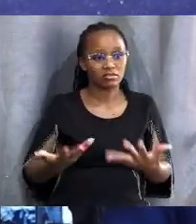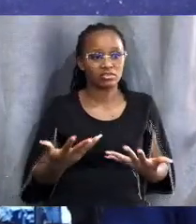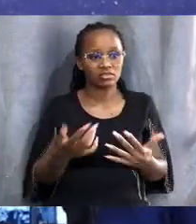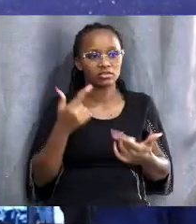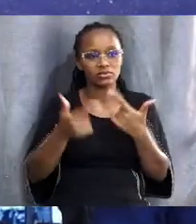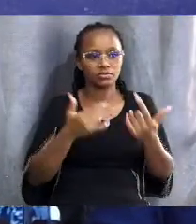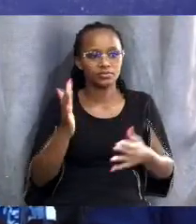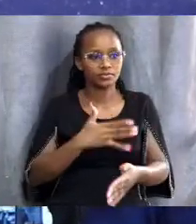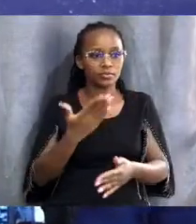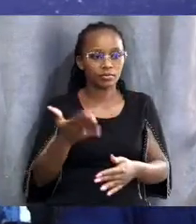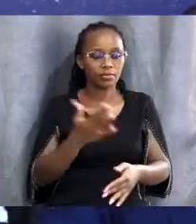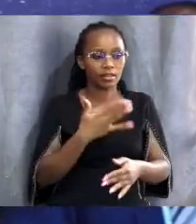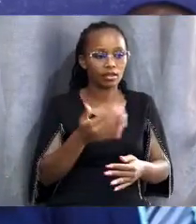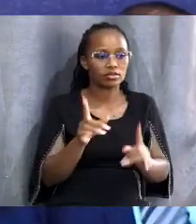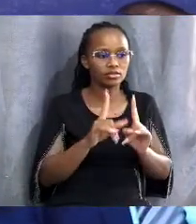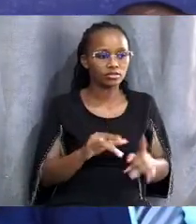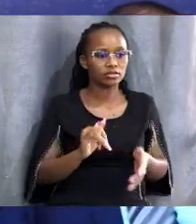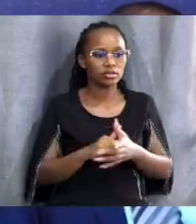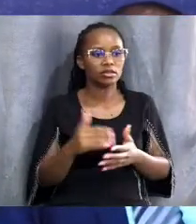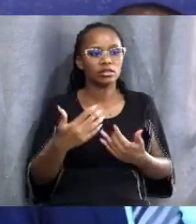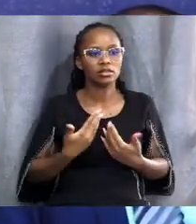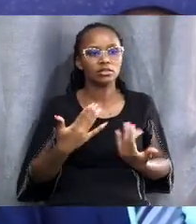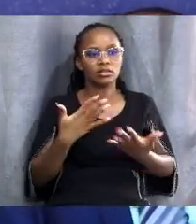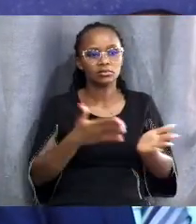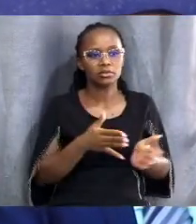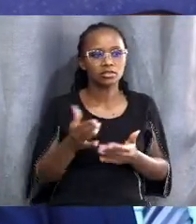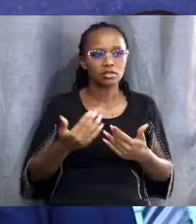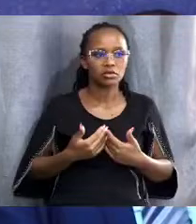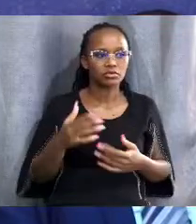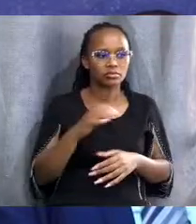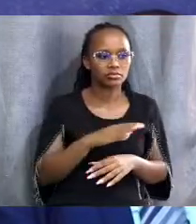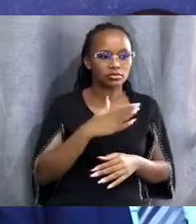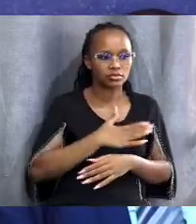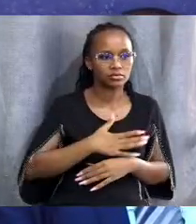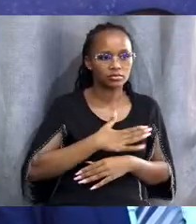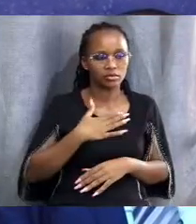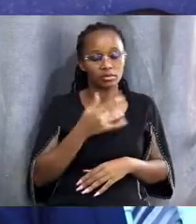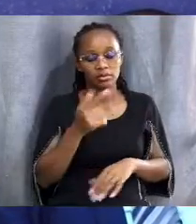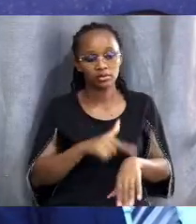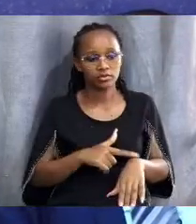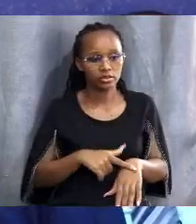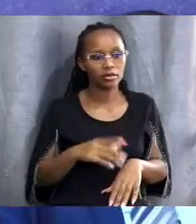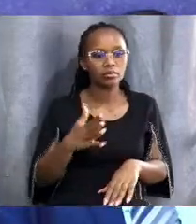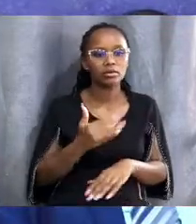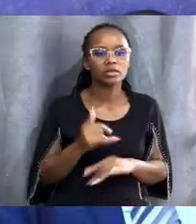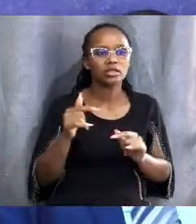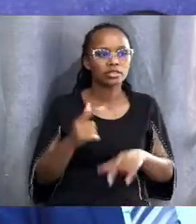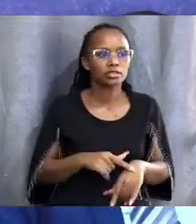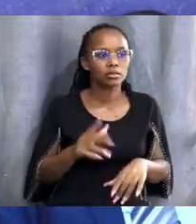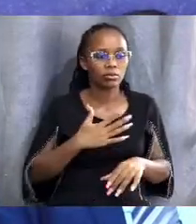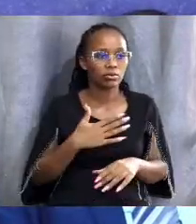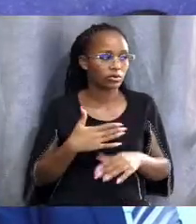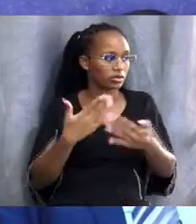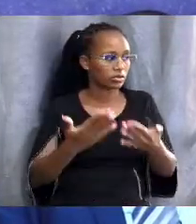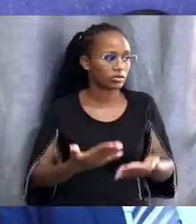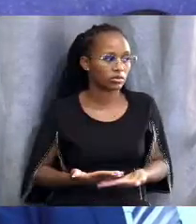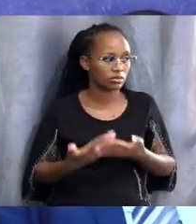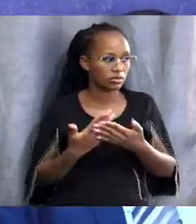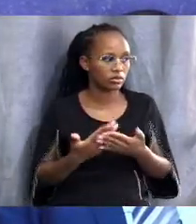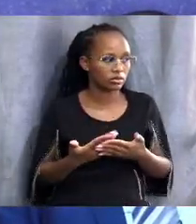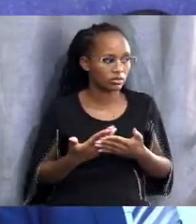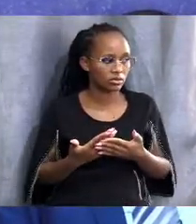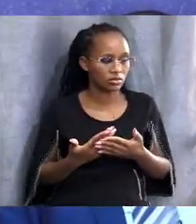makoro magi present na aria maga kanya muniwie radhi kwa sababu ya wakati huu ningetaka kuita